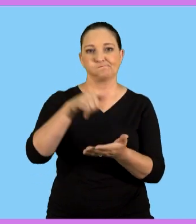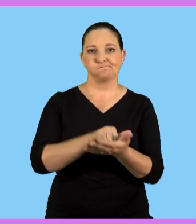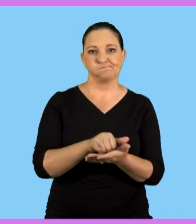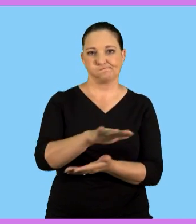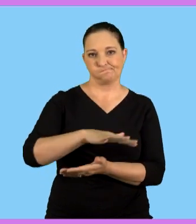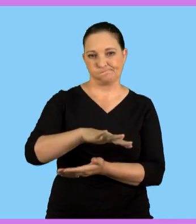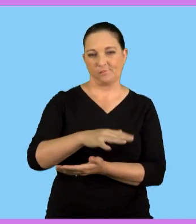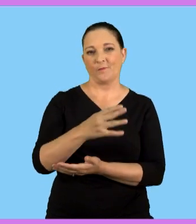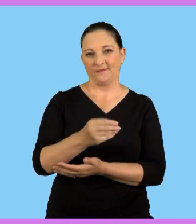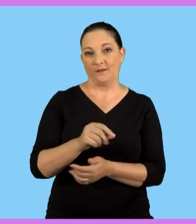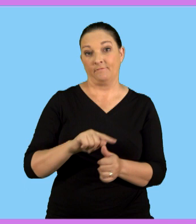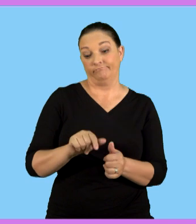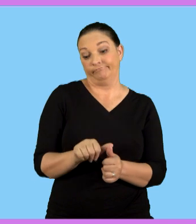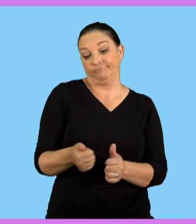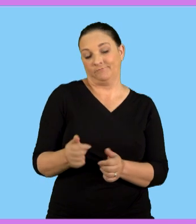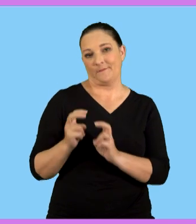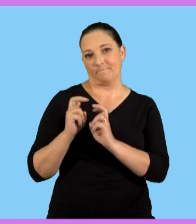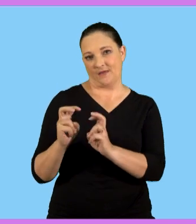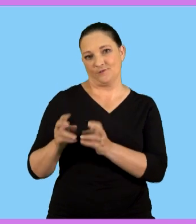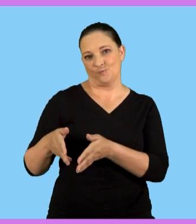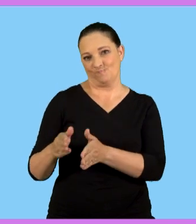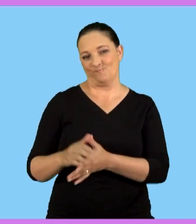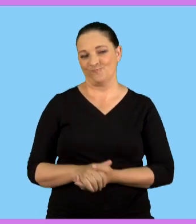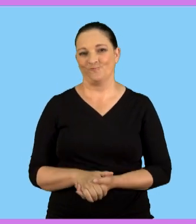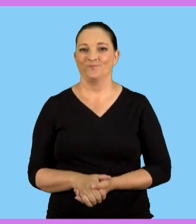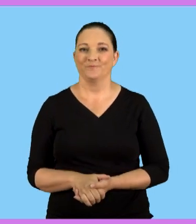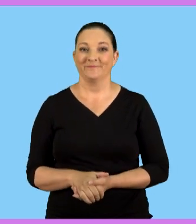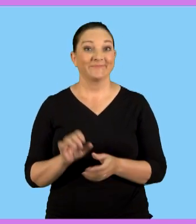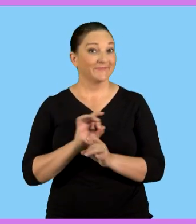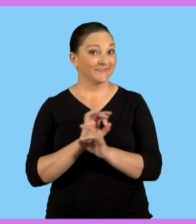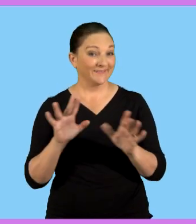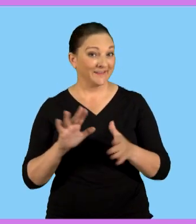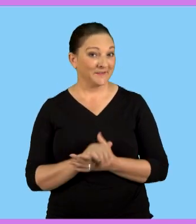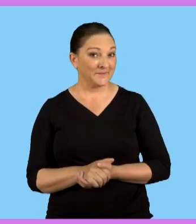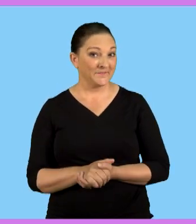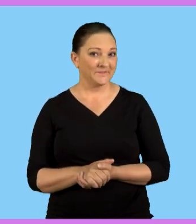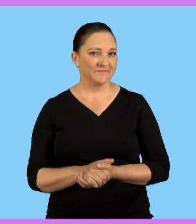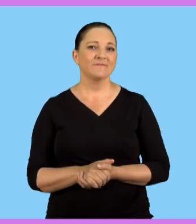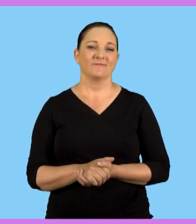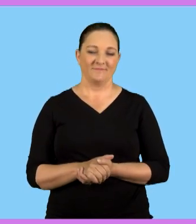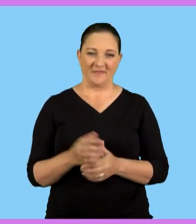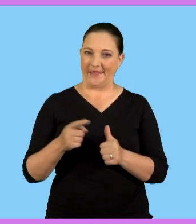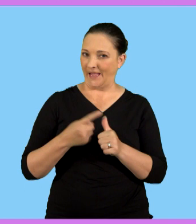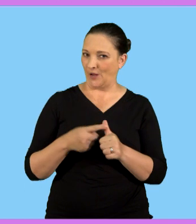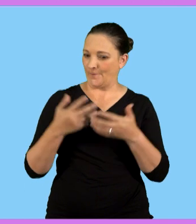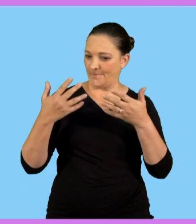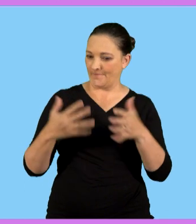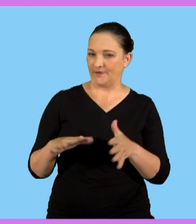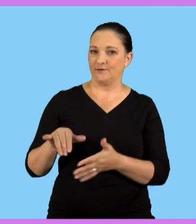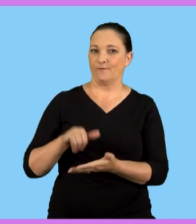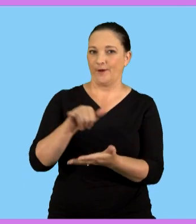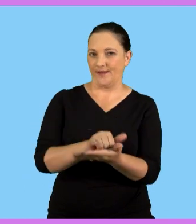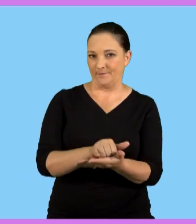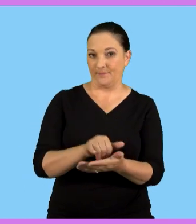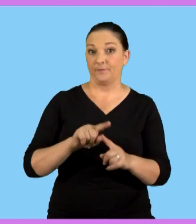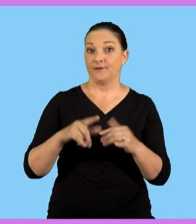airports along the bus routes. Guys, is that clear to all of us? Okay, we counted 9 airports. I will now look